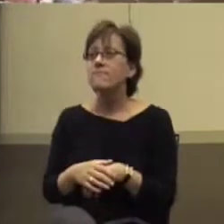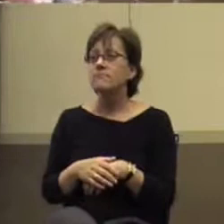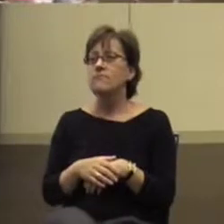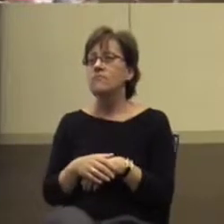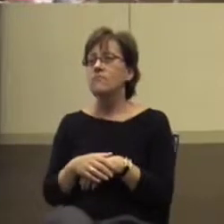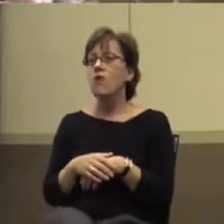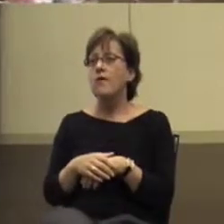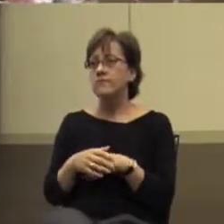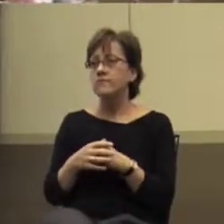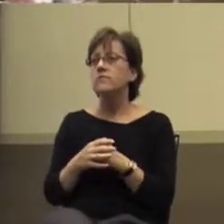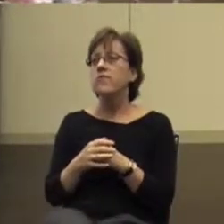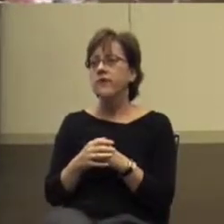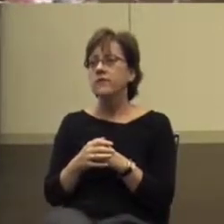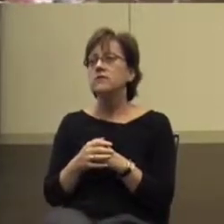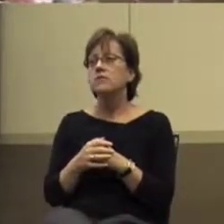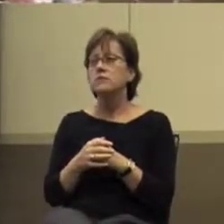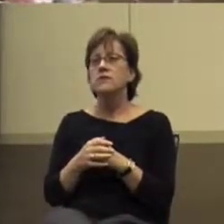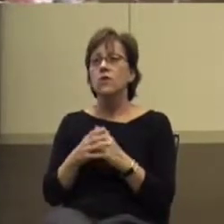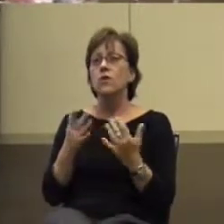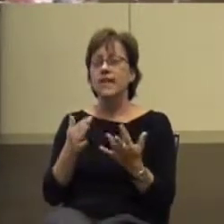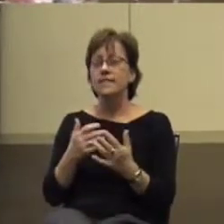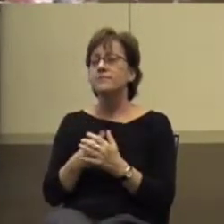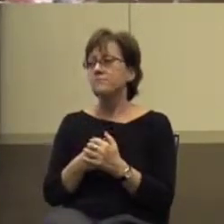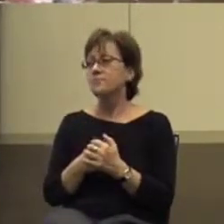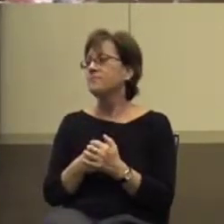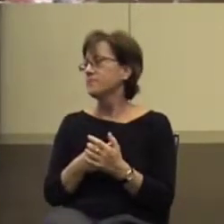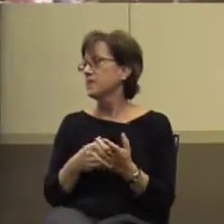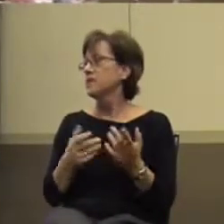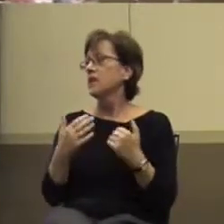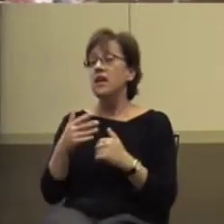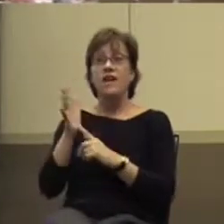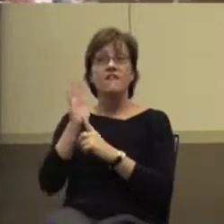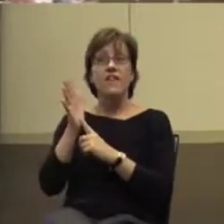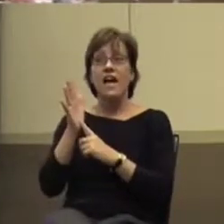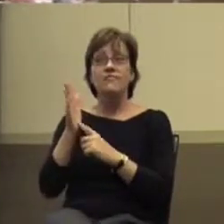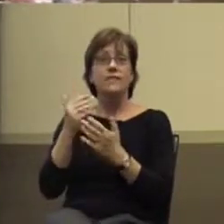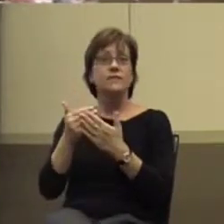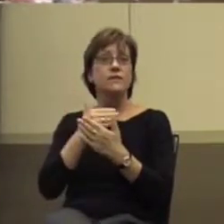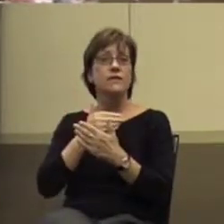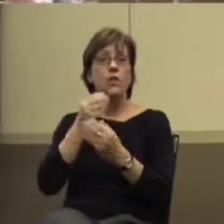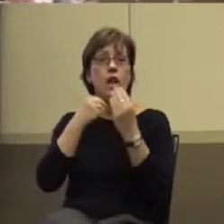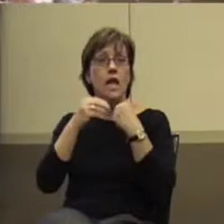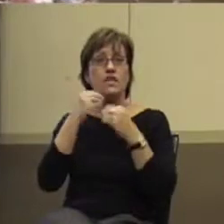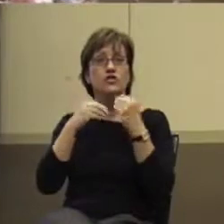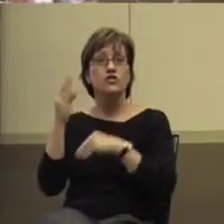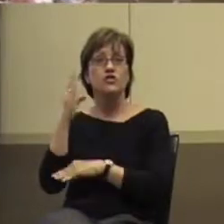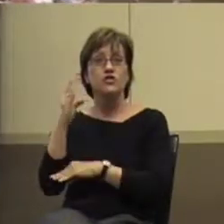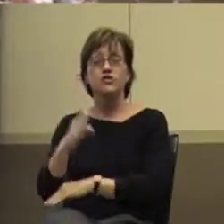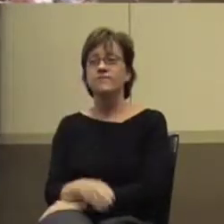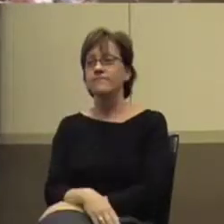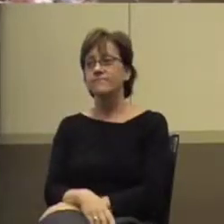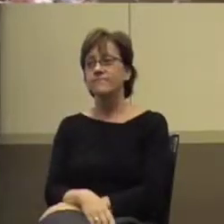So we've kind of, got 5 more minutes before lunch here.